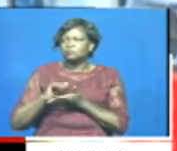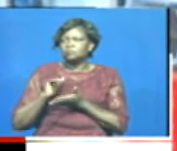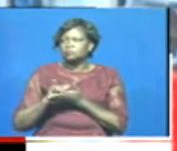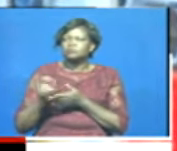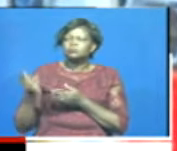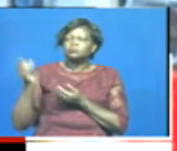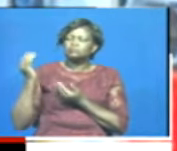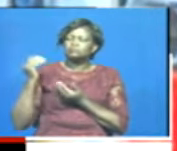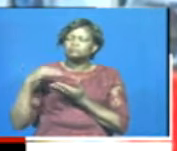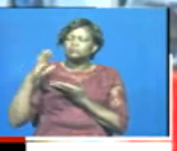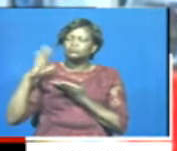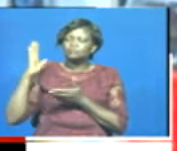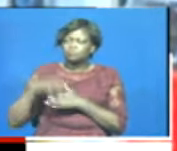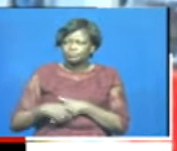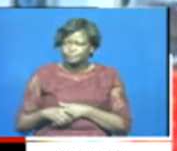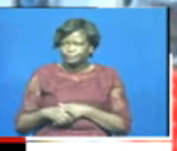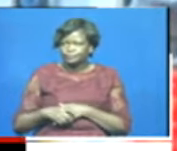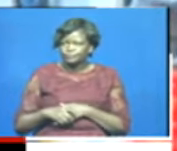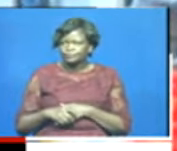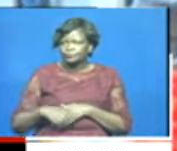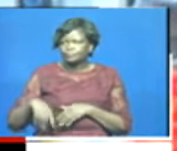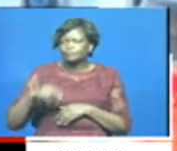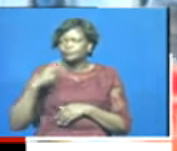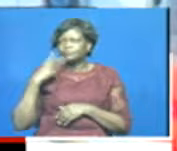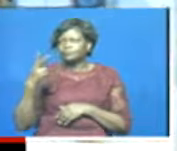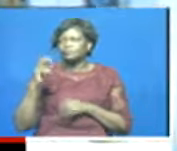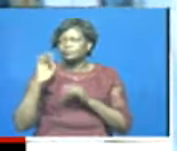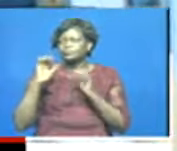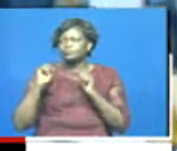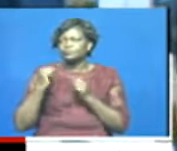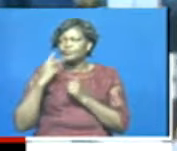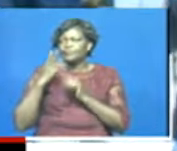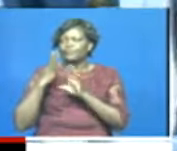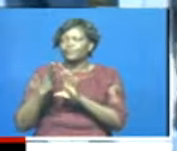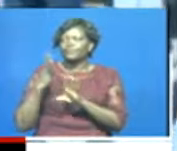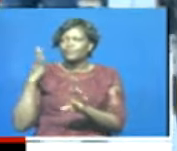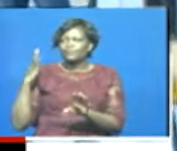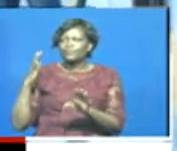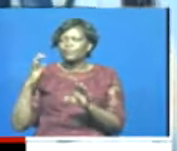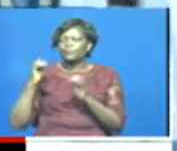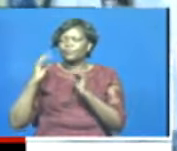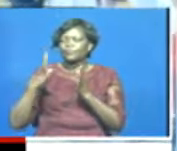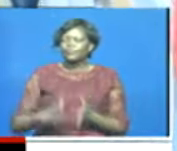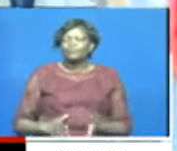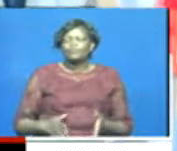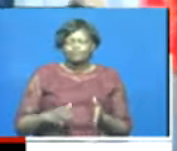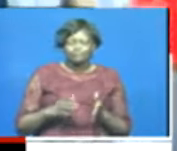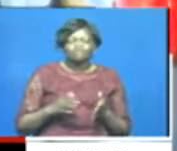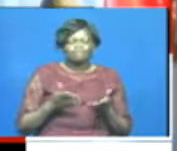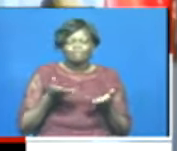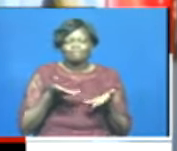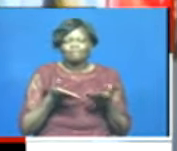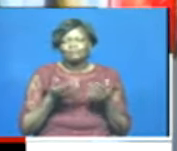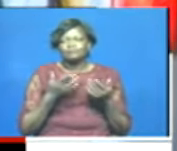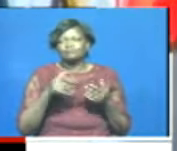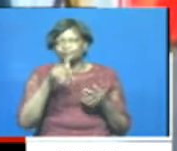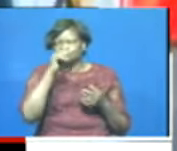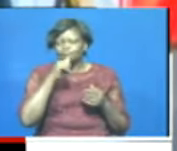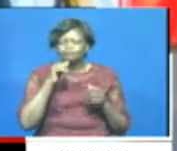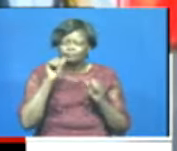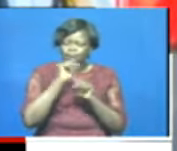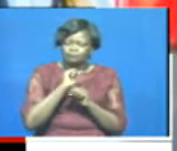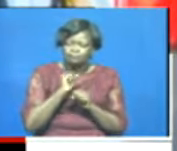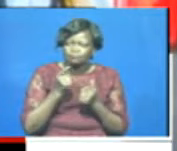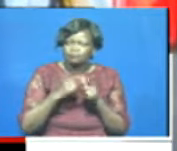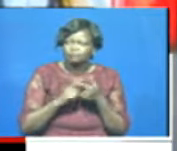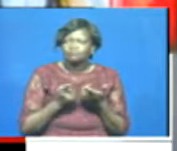more and more. Yeah, and we can see, if I can look at the line here, the motorists that are lining up here are basically the private vehicles. Where